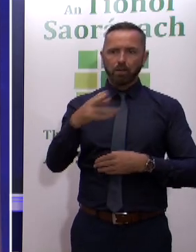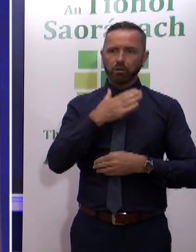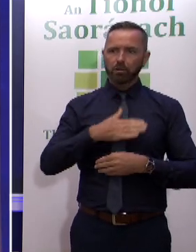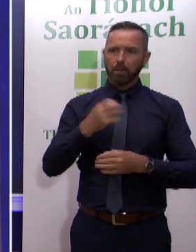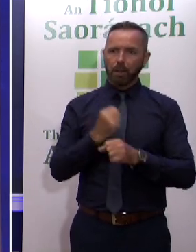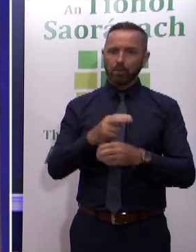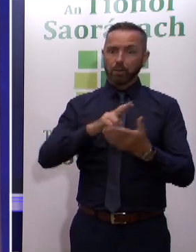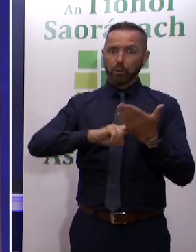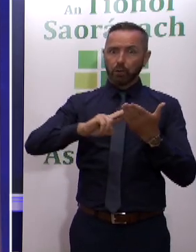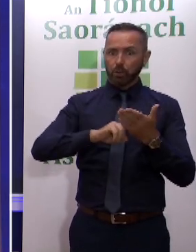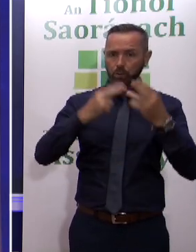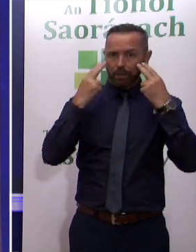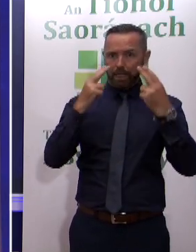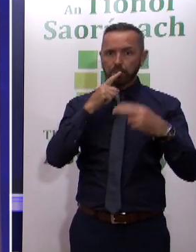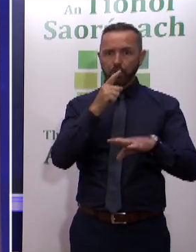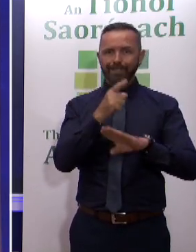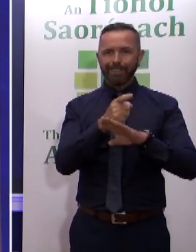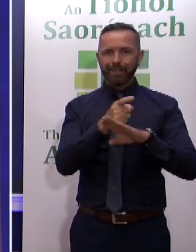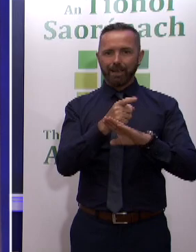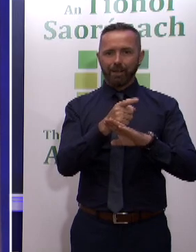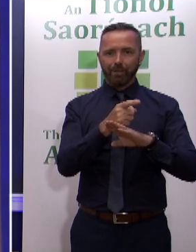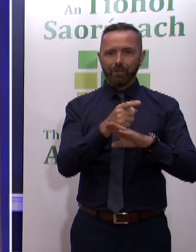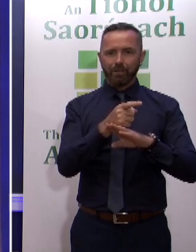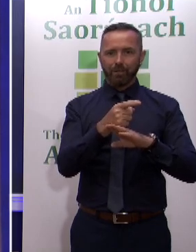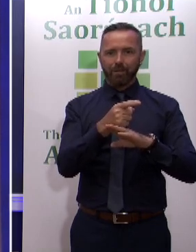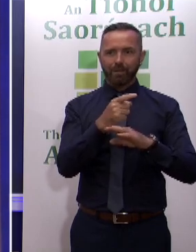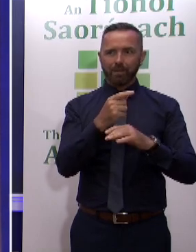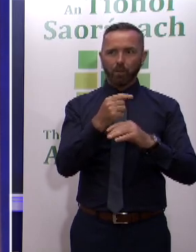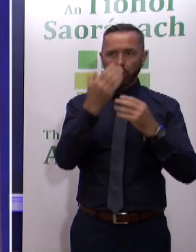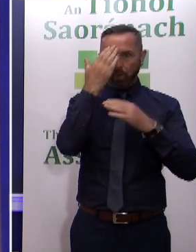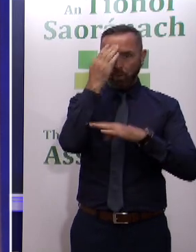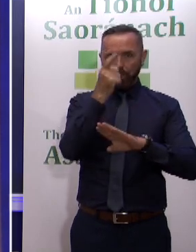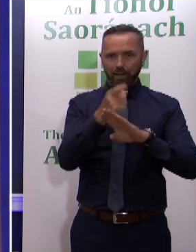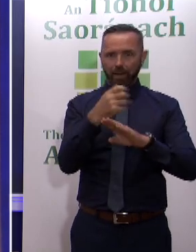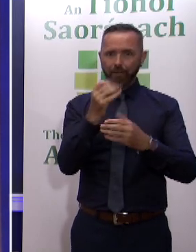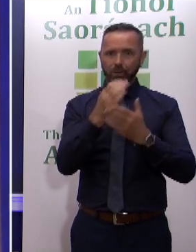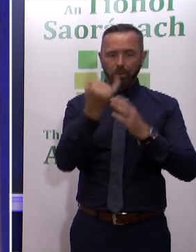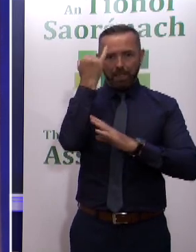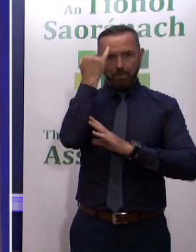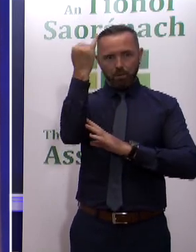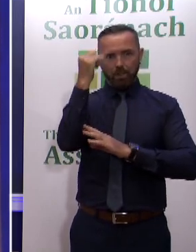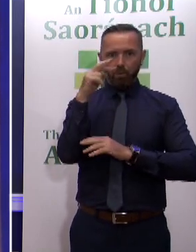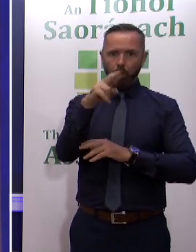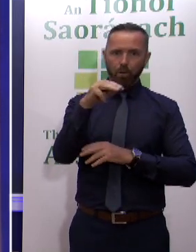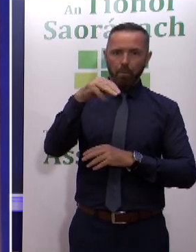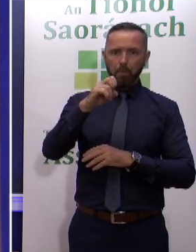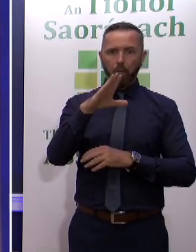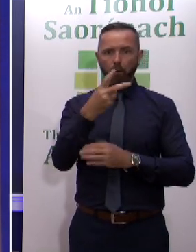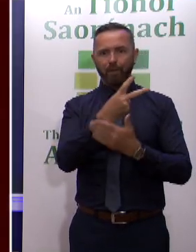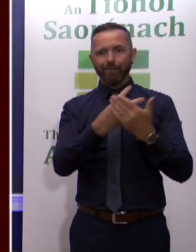using nature, but it's there, the fact that it's there has some inspirational or moral